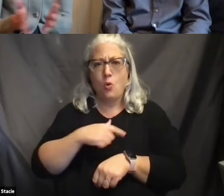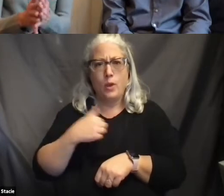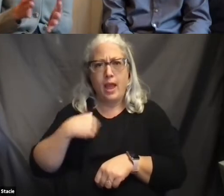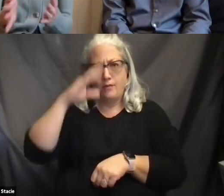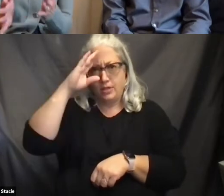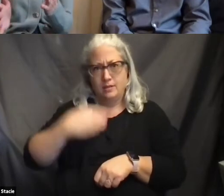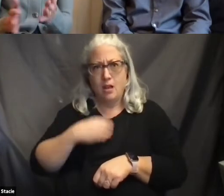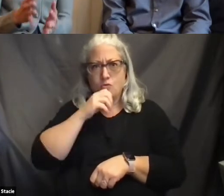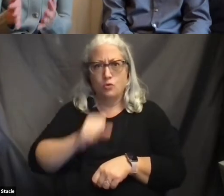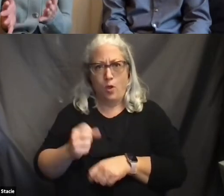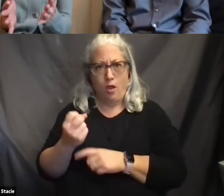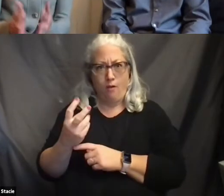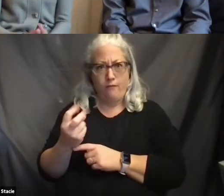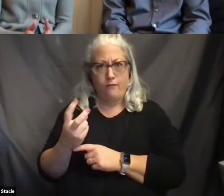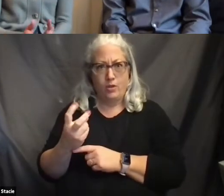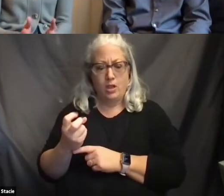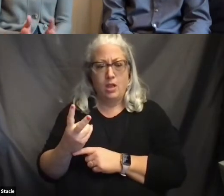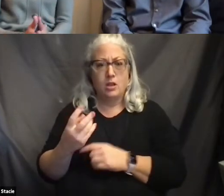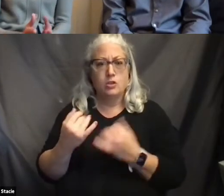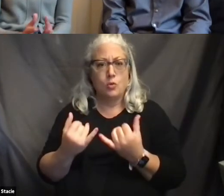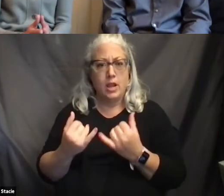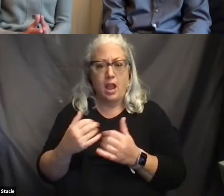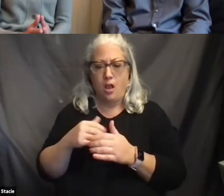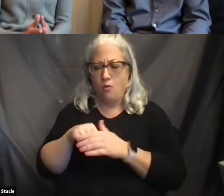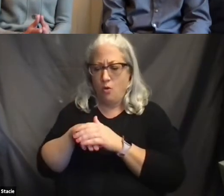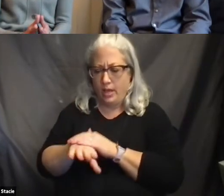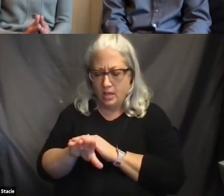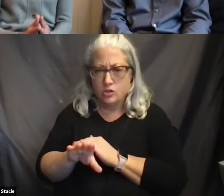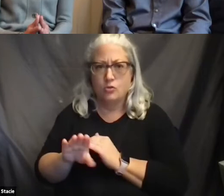So entering those adolescent years with puberty is,